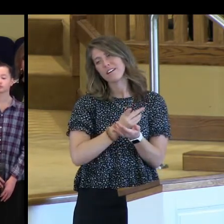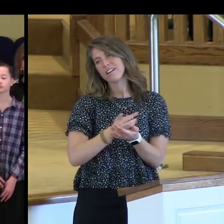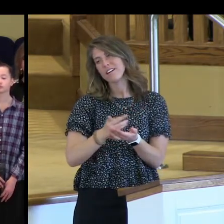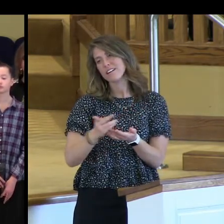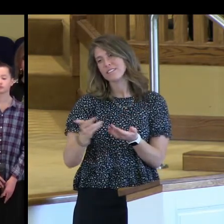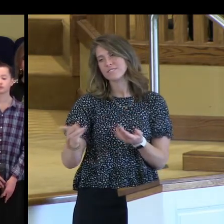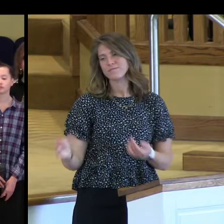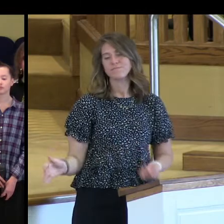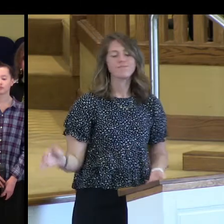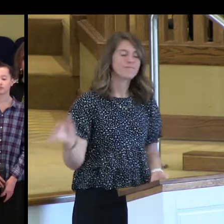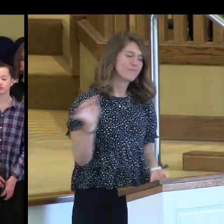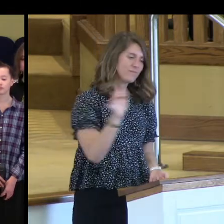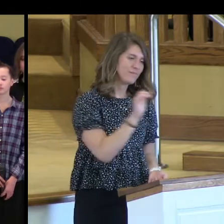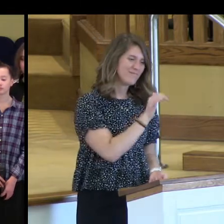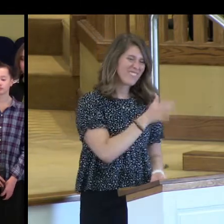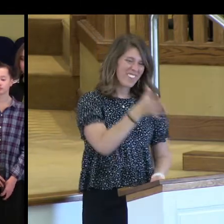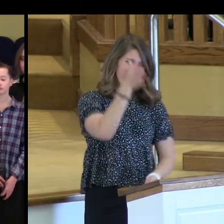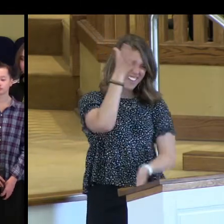fails.